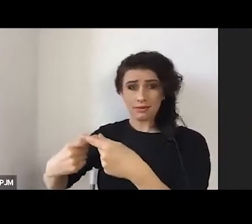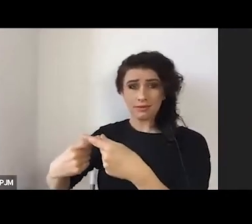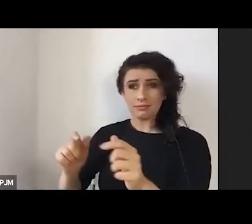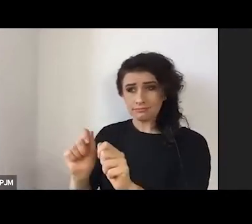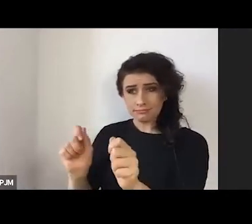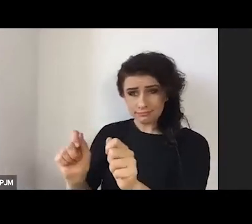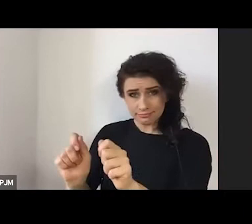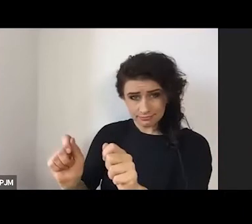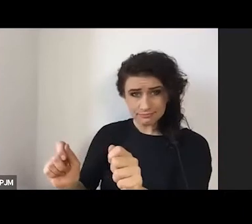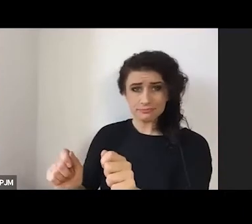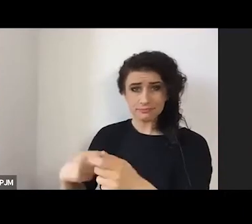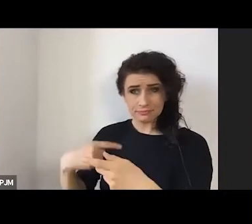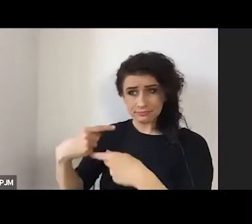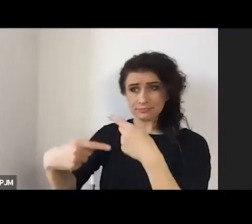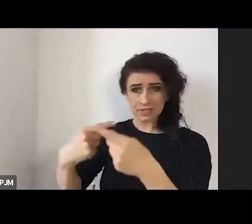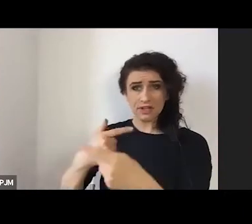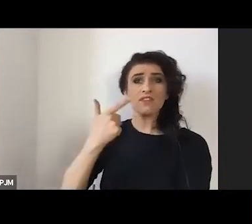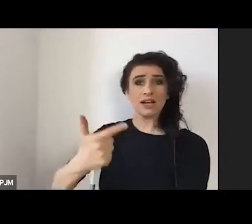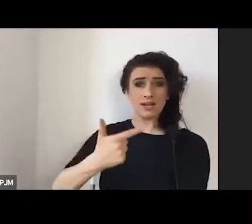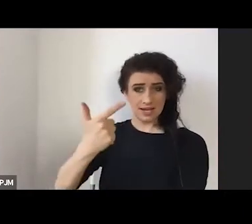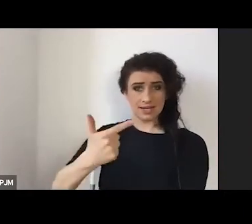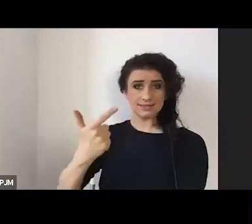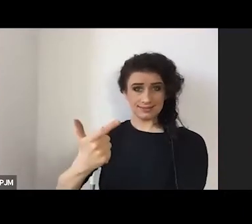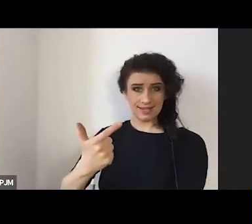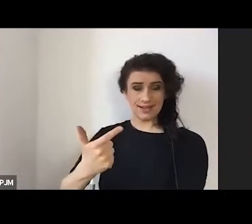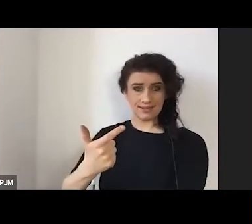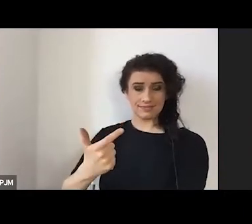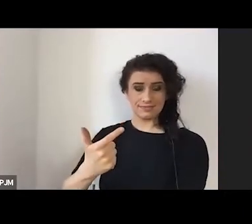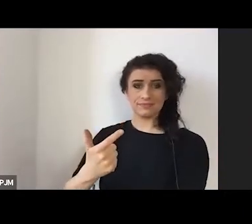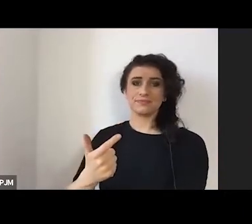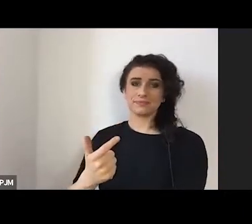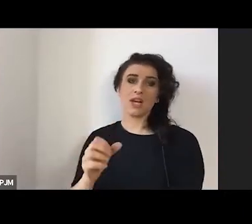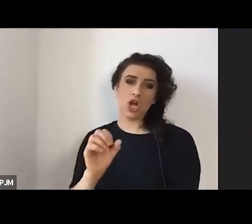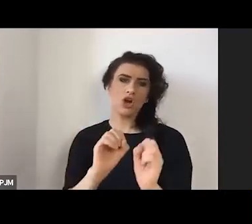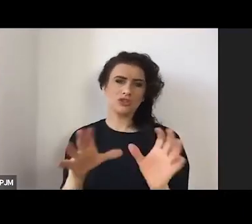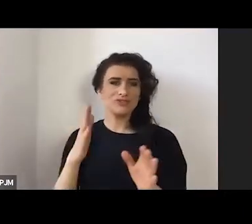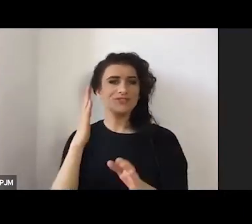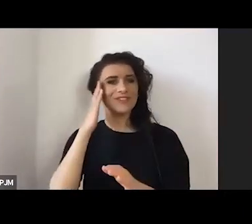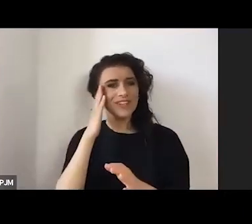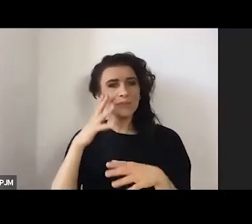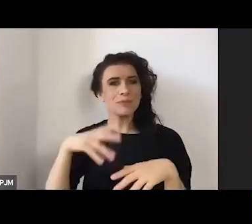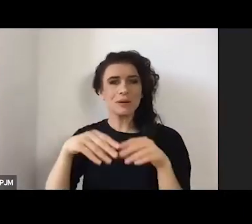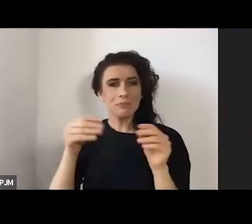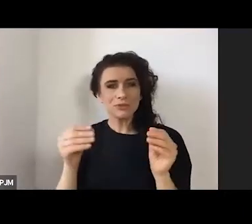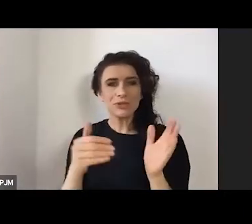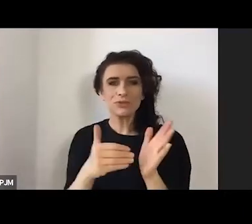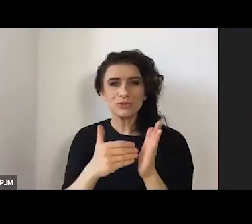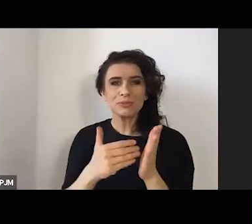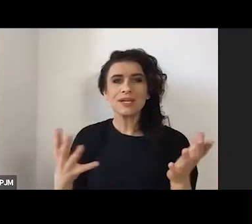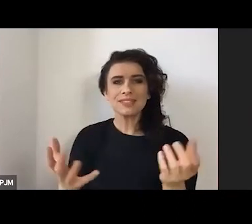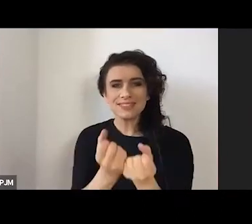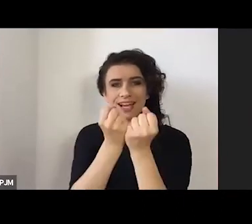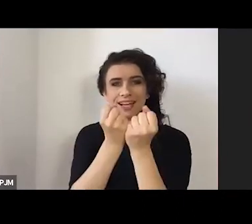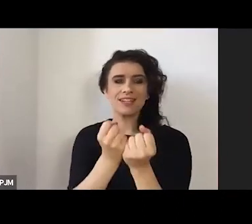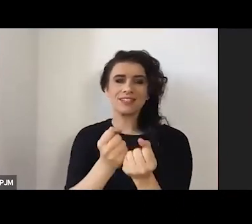we had to fund the psychologist, but it was a great deal because we had kind of a green light to do